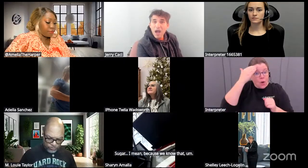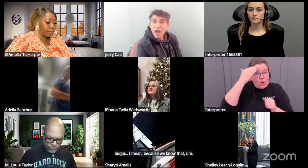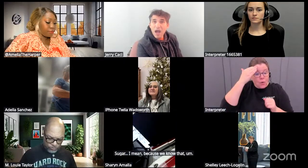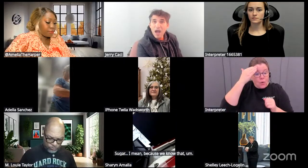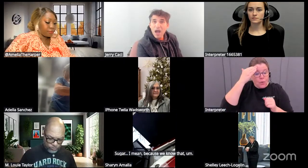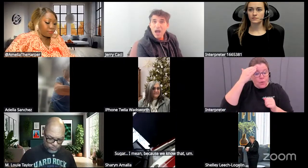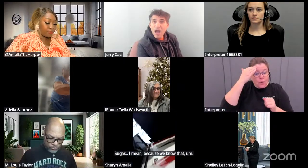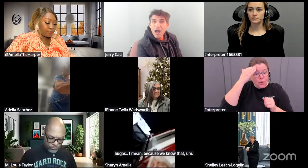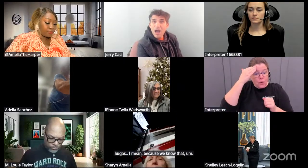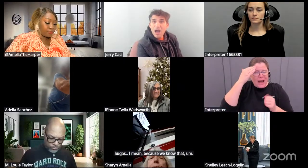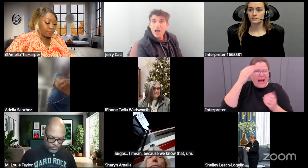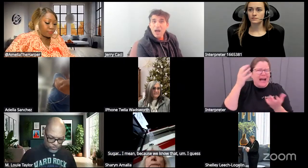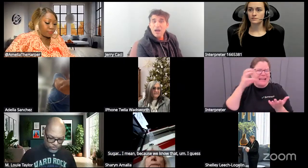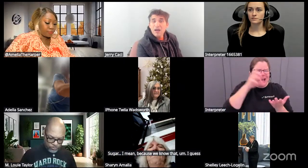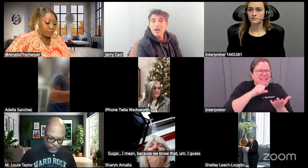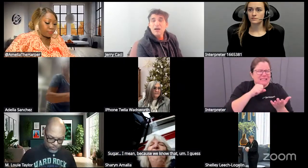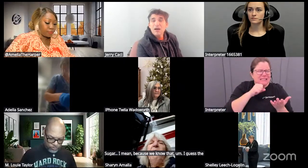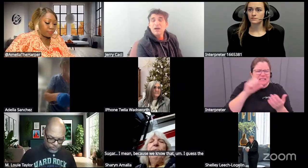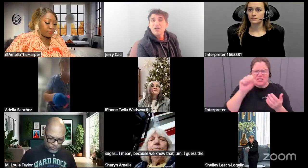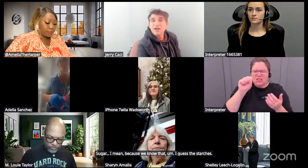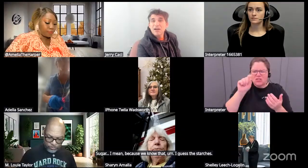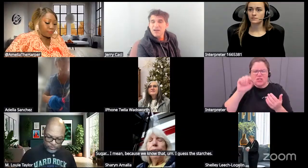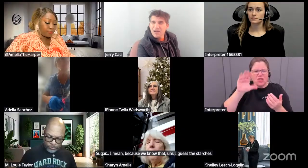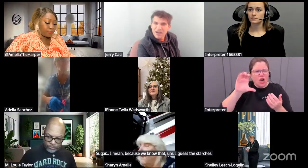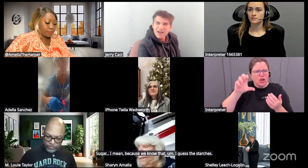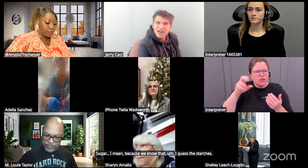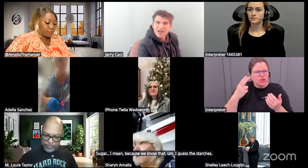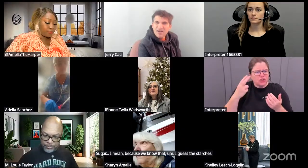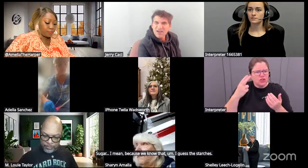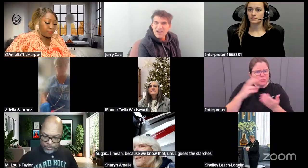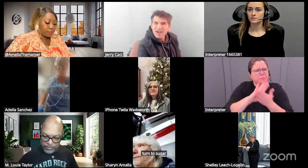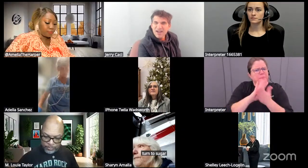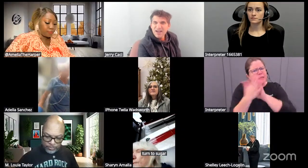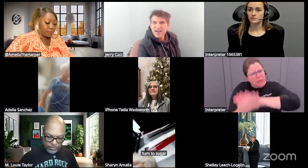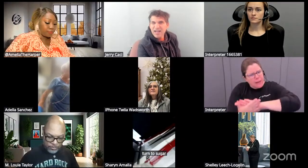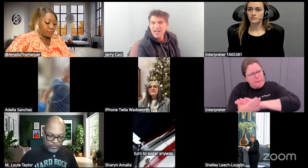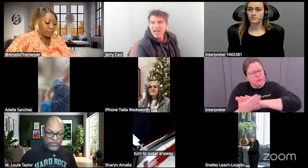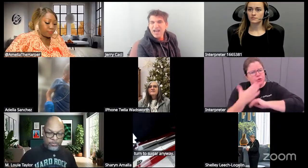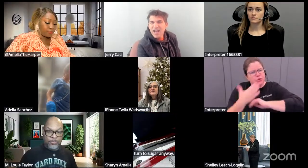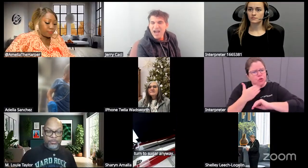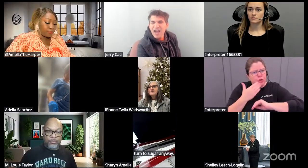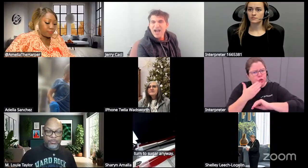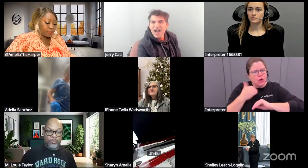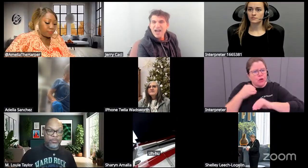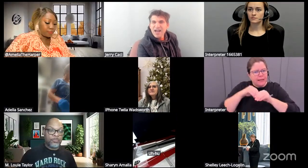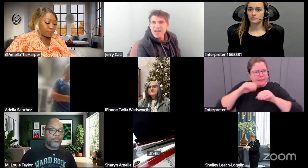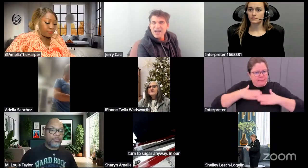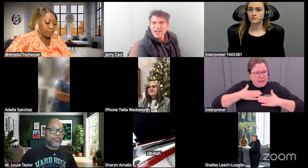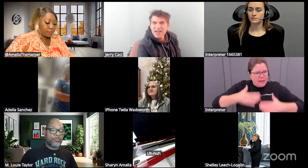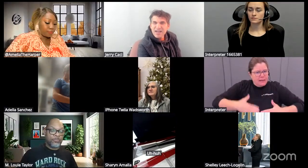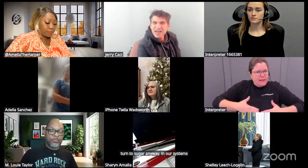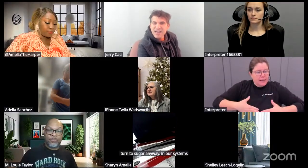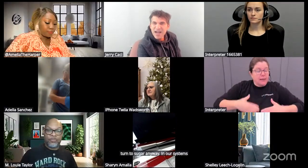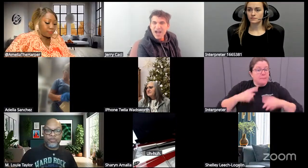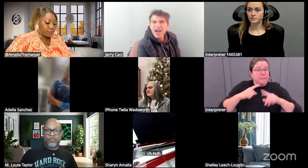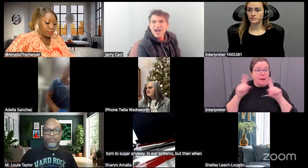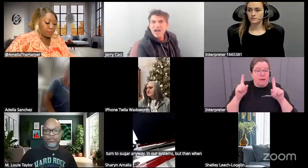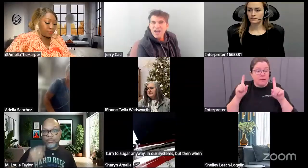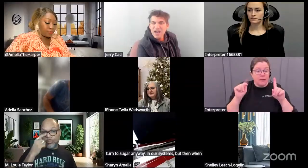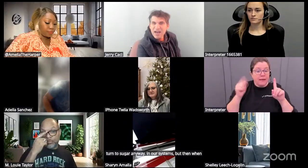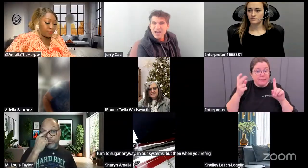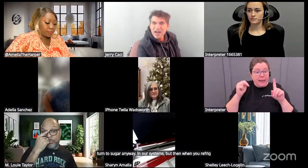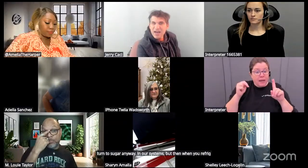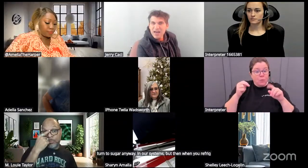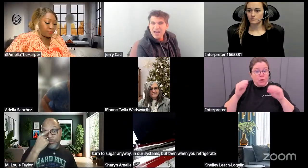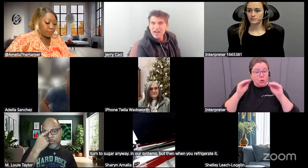I guess the starches turn to sugar anyway in our mhm, systems. But then when you